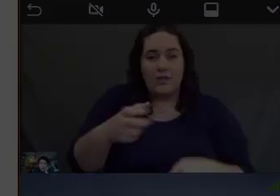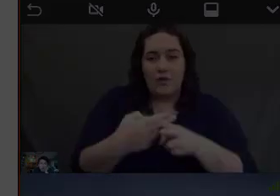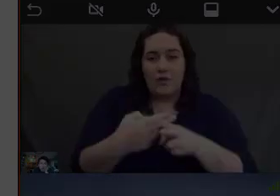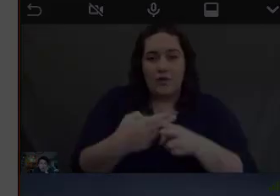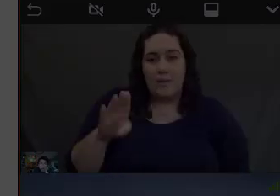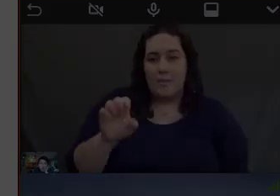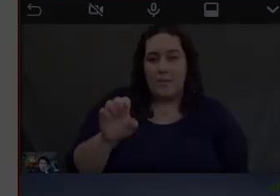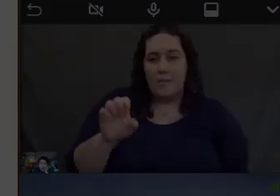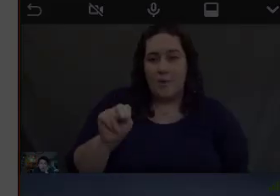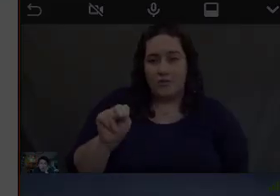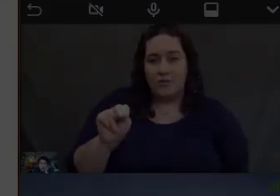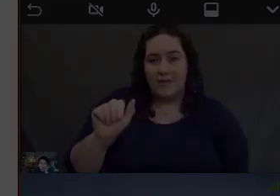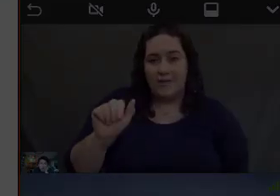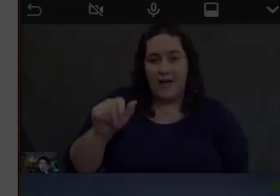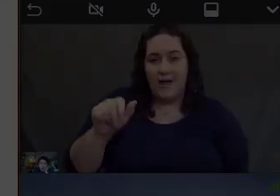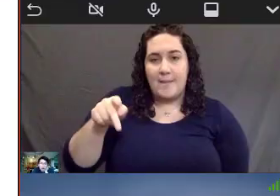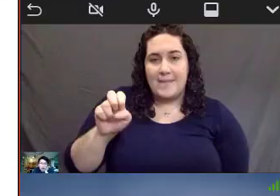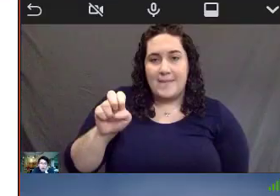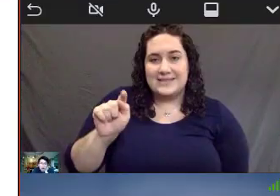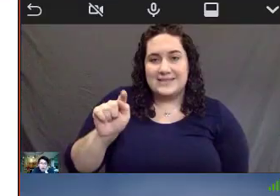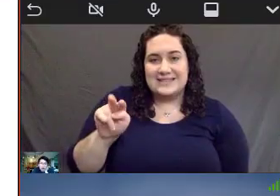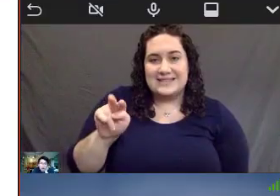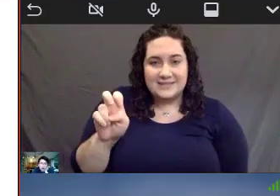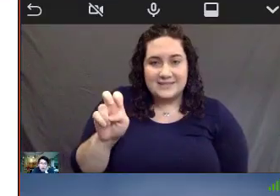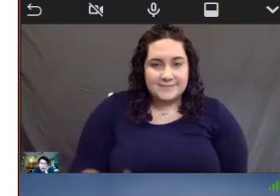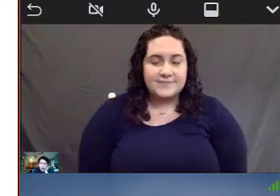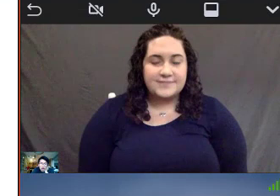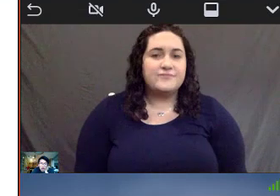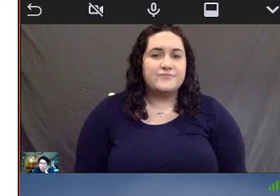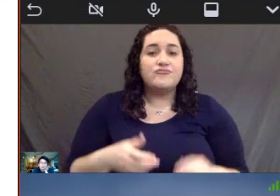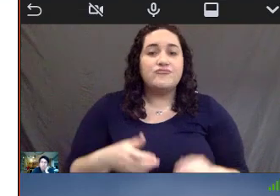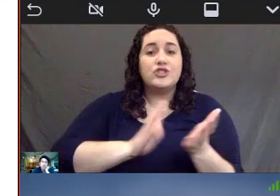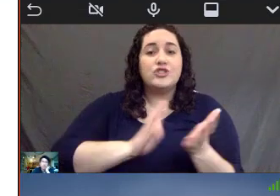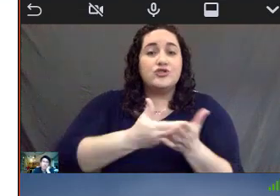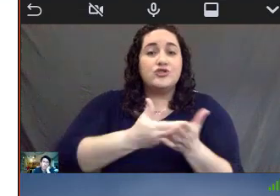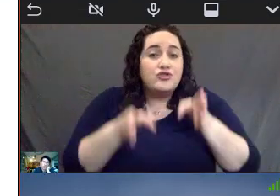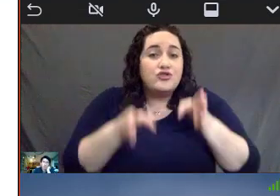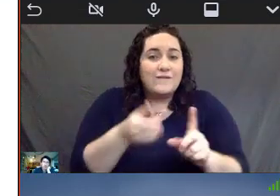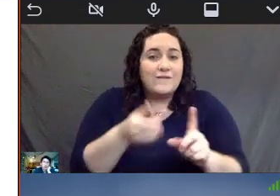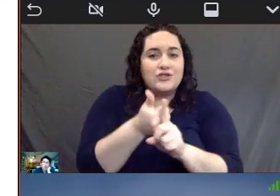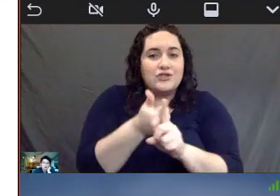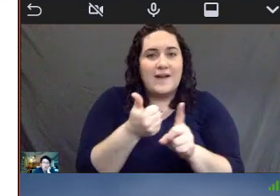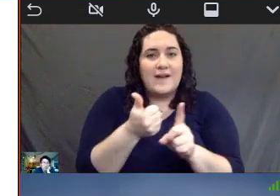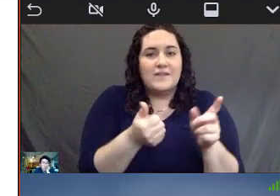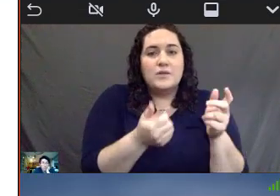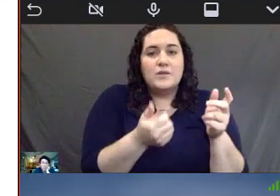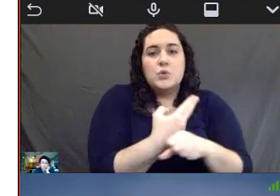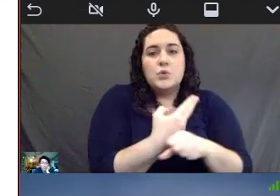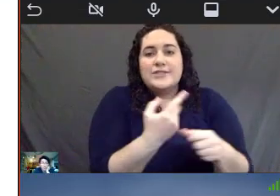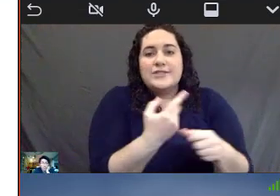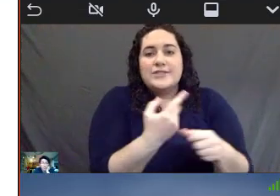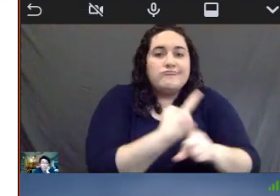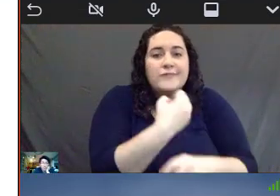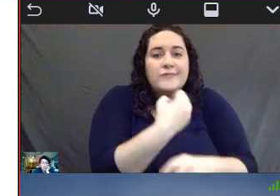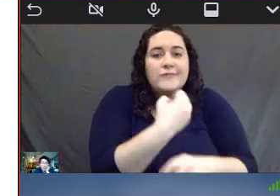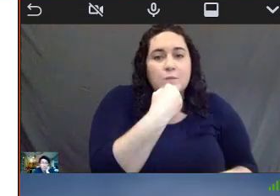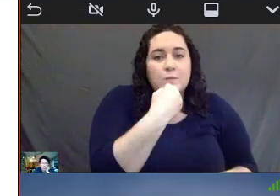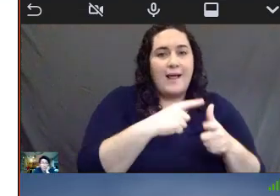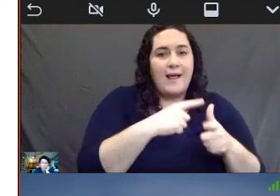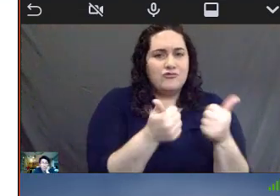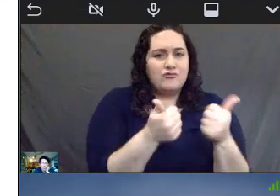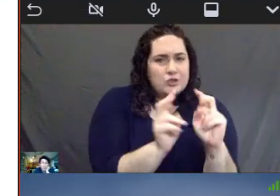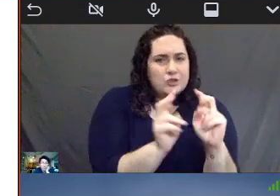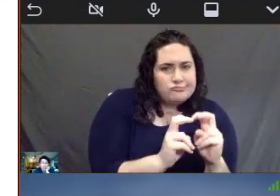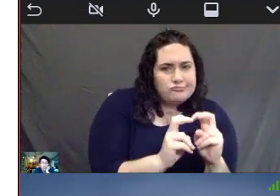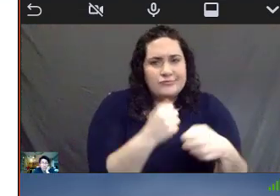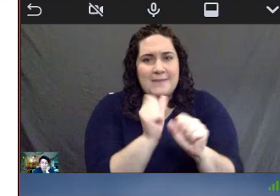making a gourmet version of Reese's Pieces, but she does a whole lot of stuff. So that's been kind of fun. I've also been watching this, Binging